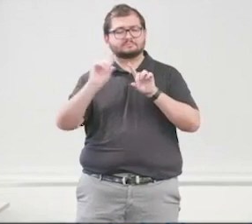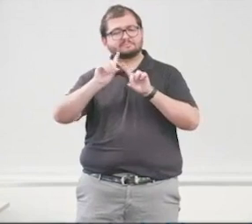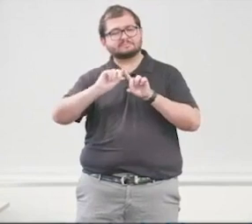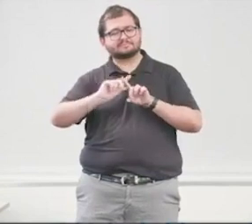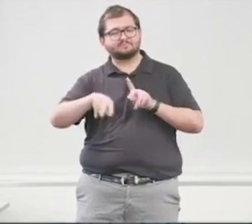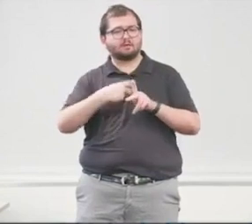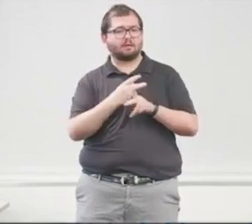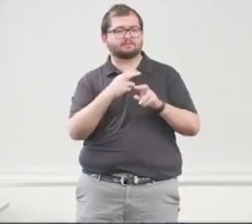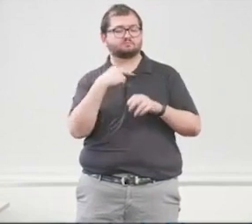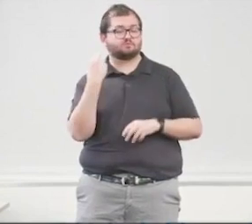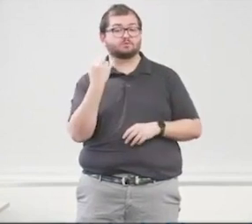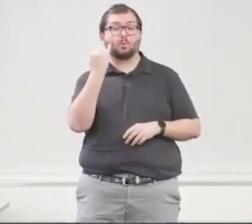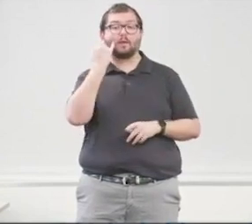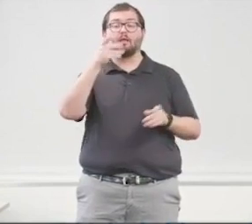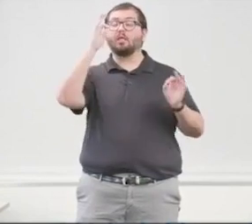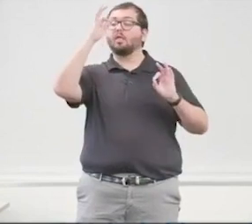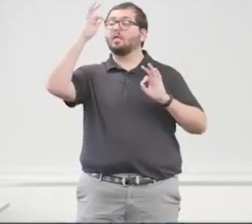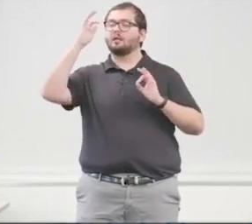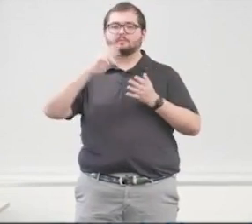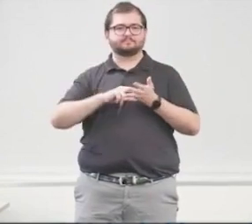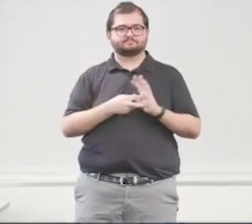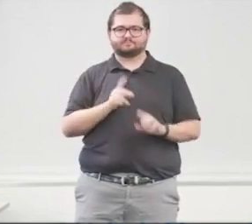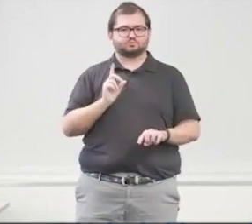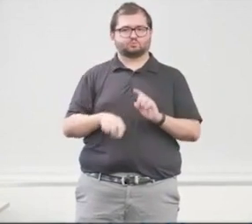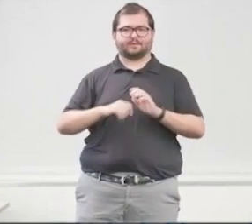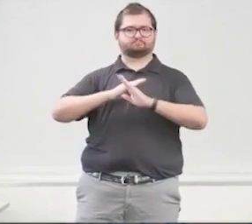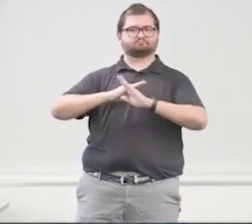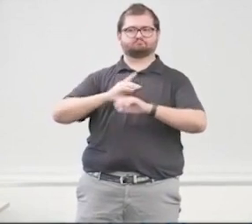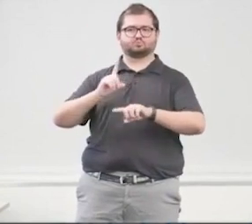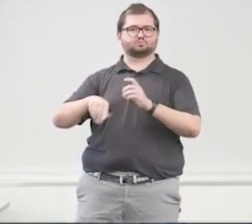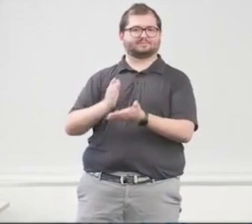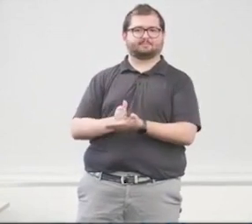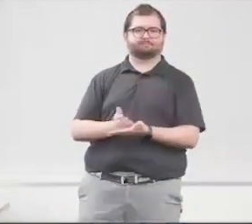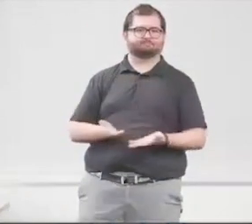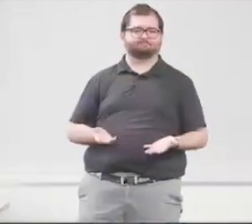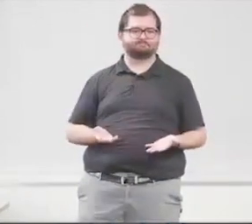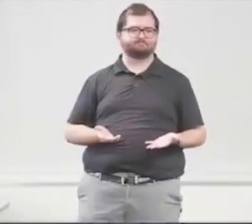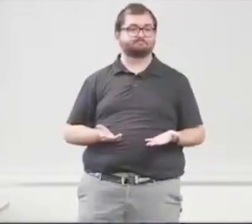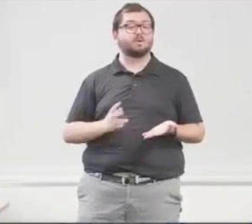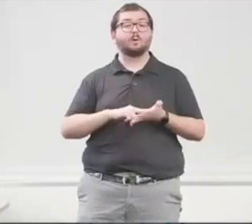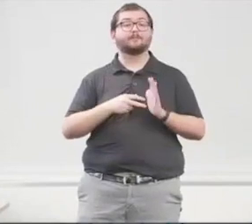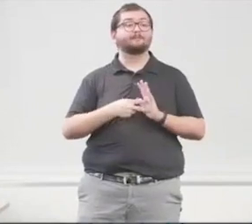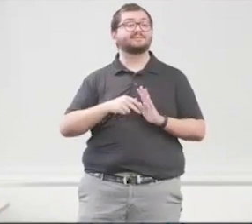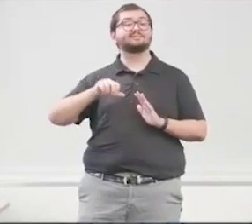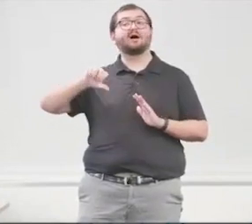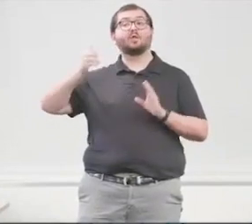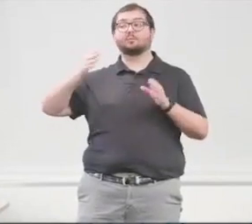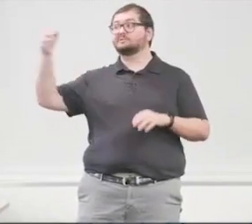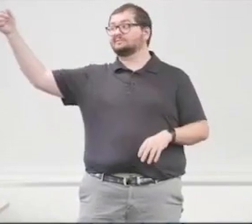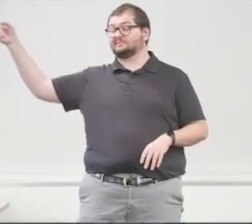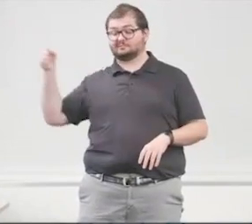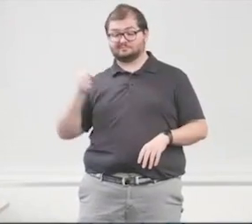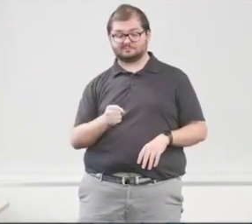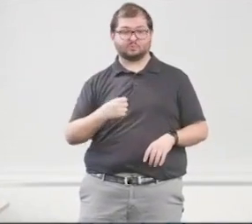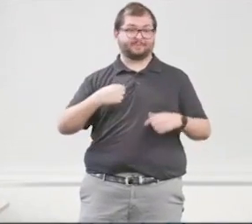entities have, and if you don't know what they are, you're not gonna do anything about them. And so, again, bringing in somebody that can help you do these assessments, like